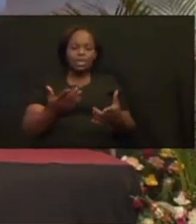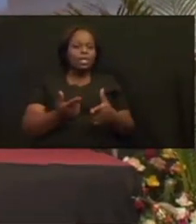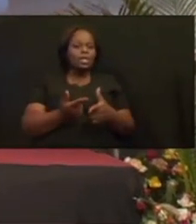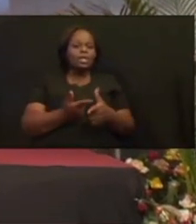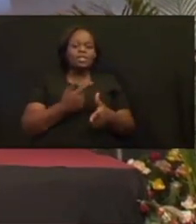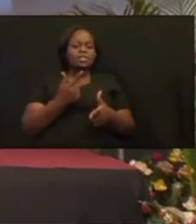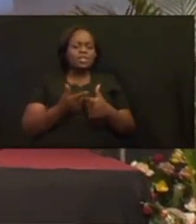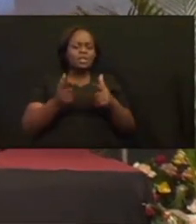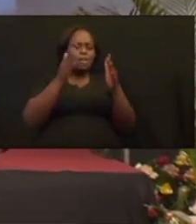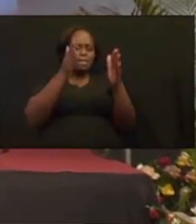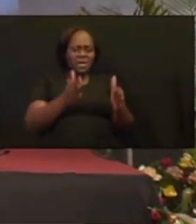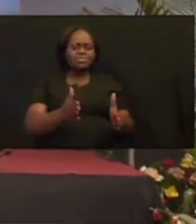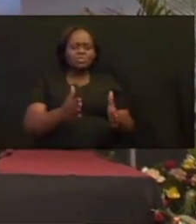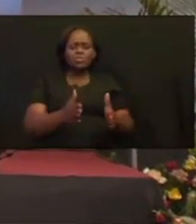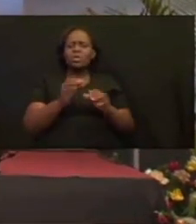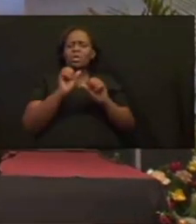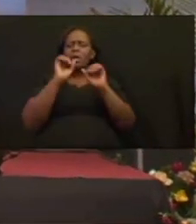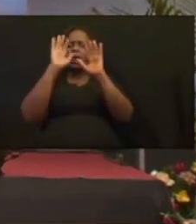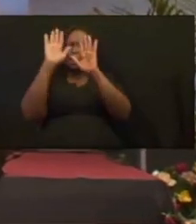Is someone learning now?